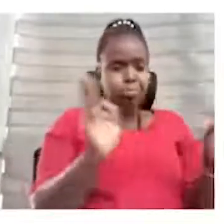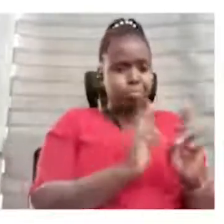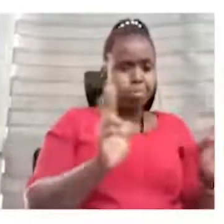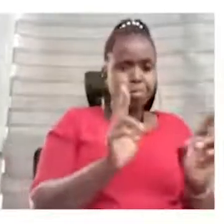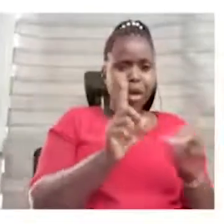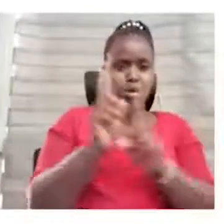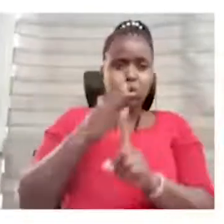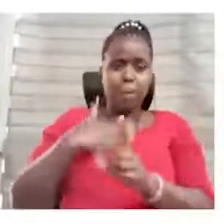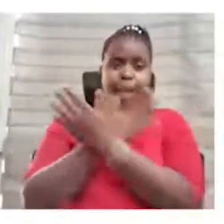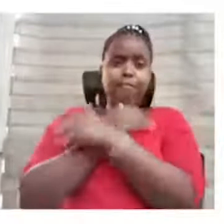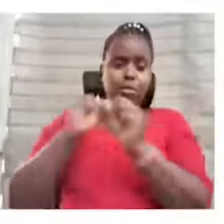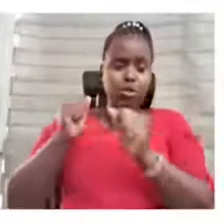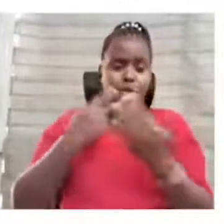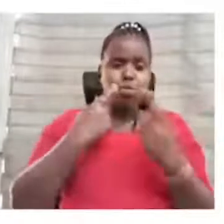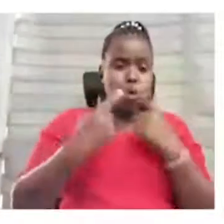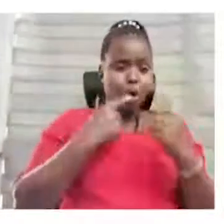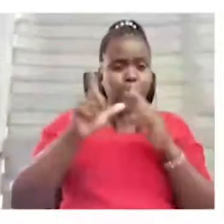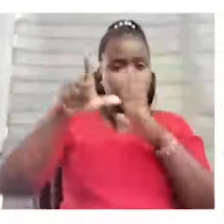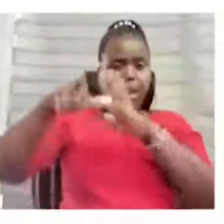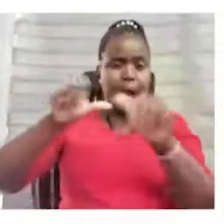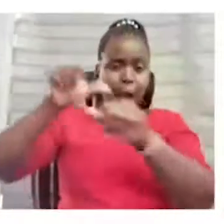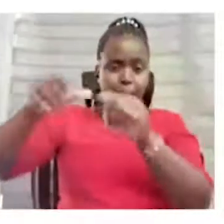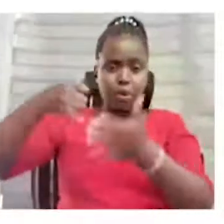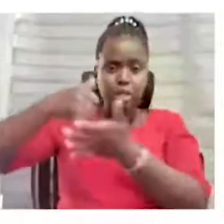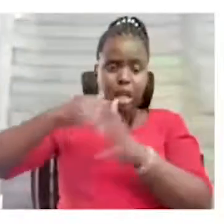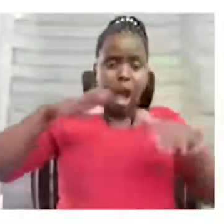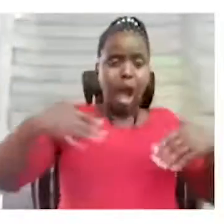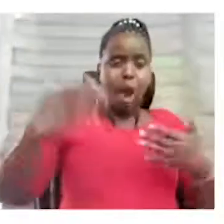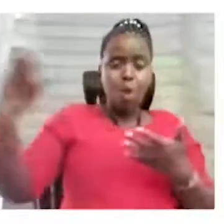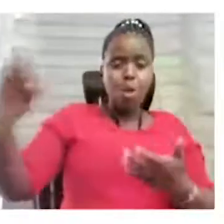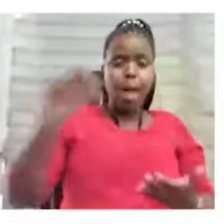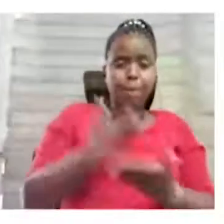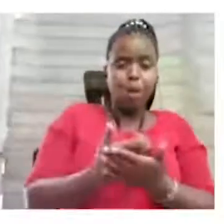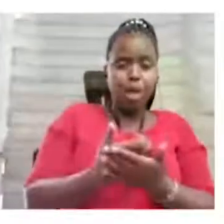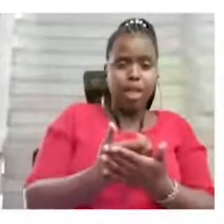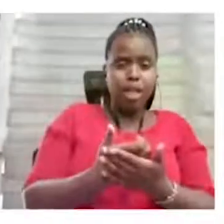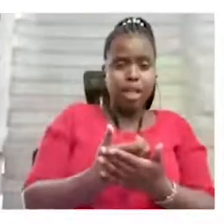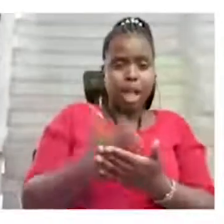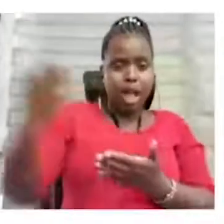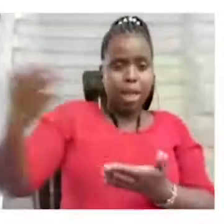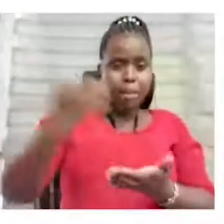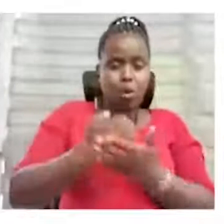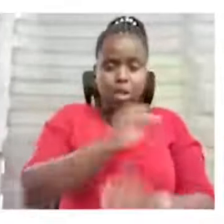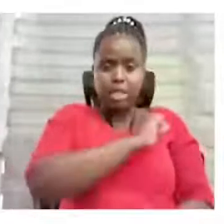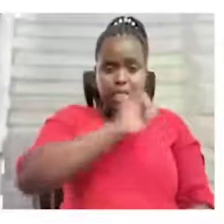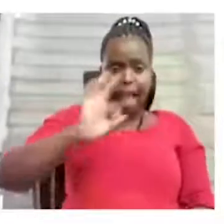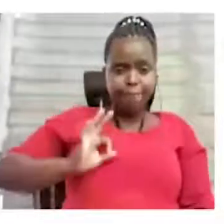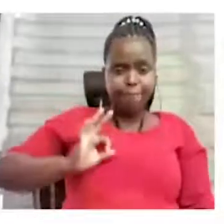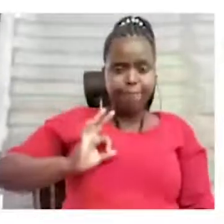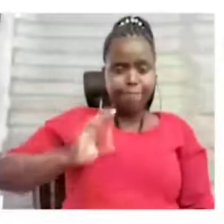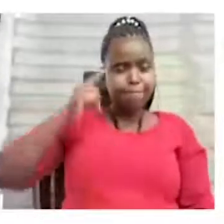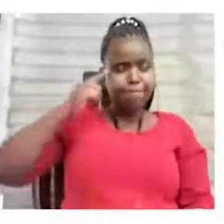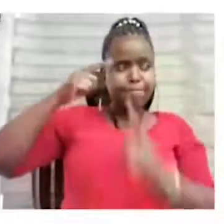talking in different sessions about how we employ our staff. We've got a target of at least minimum